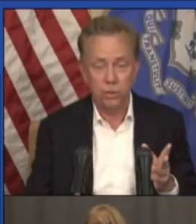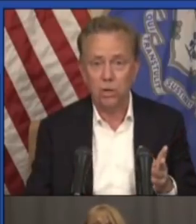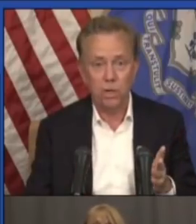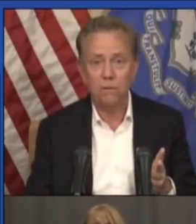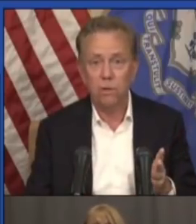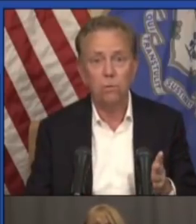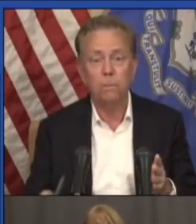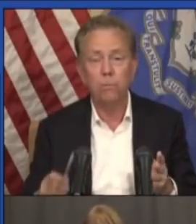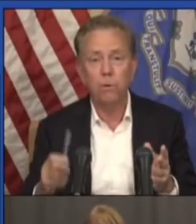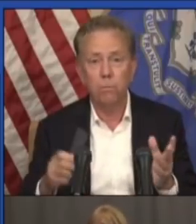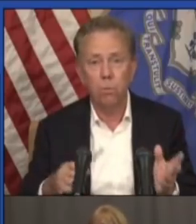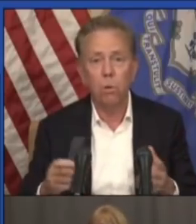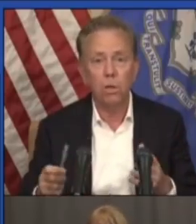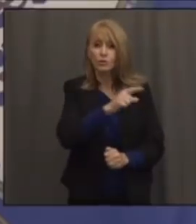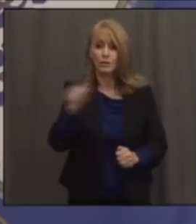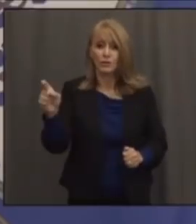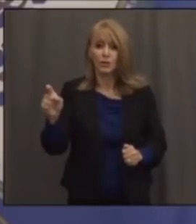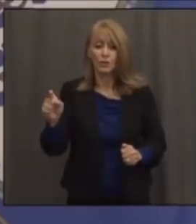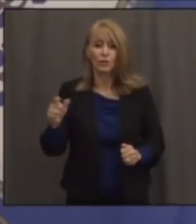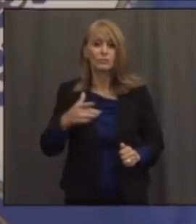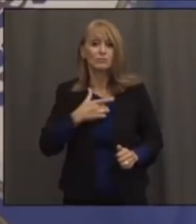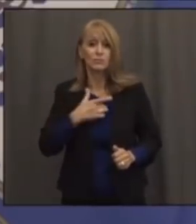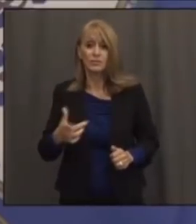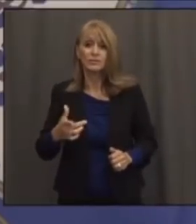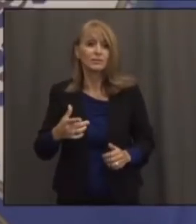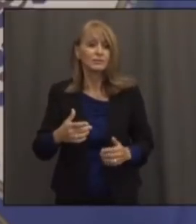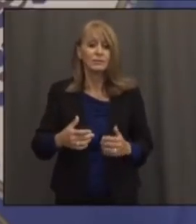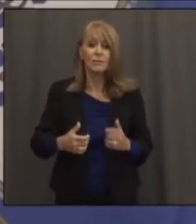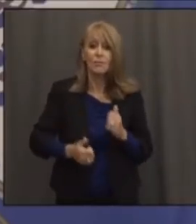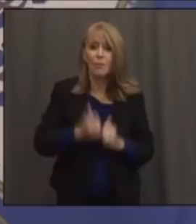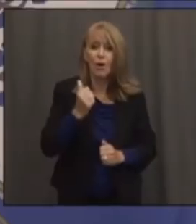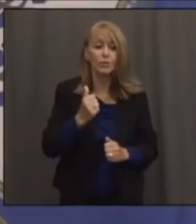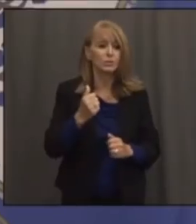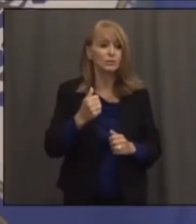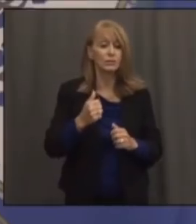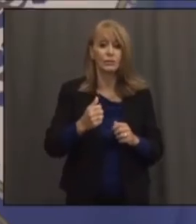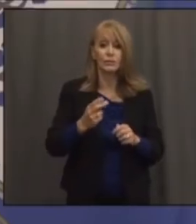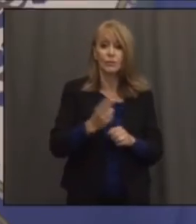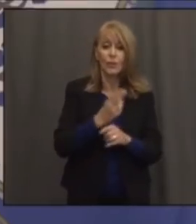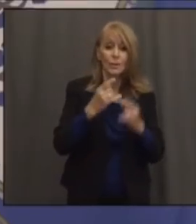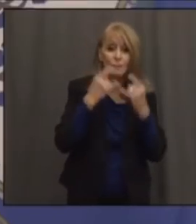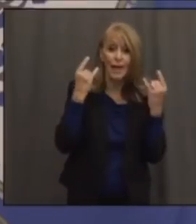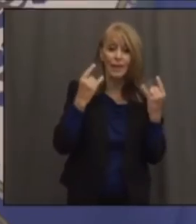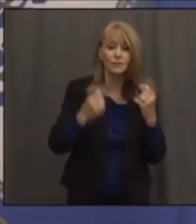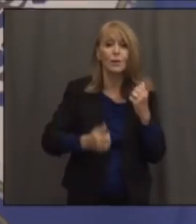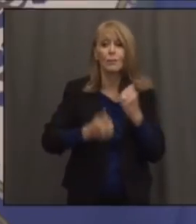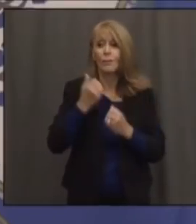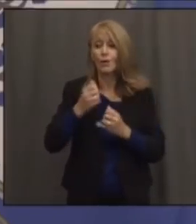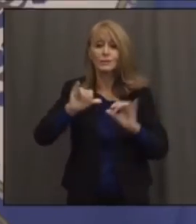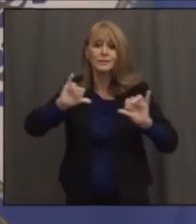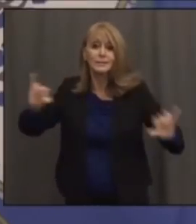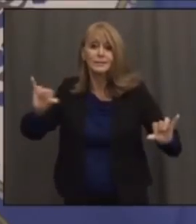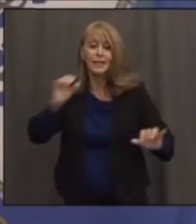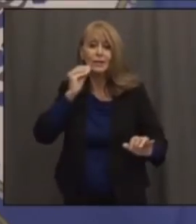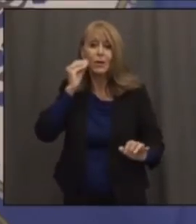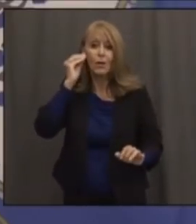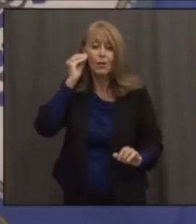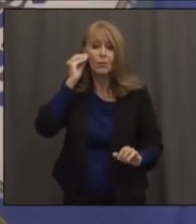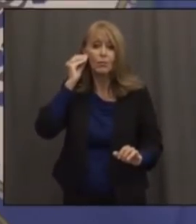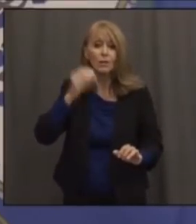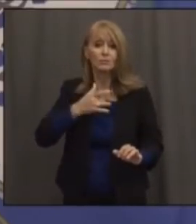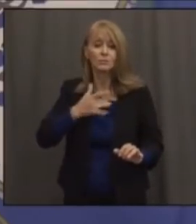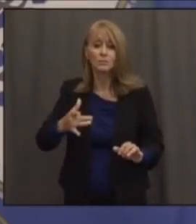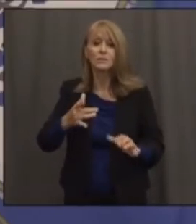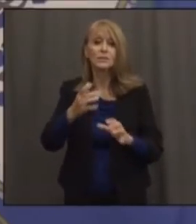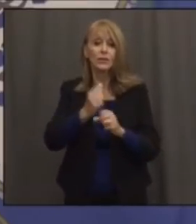overwhelming majority of you. I mean, we were more likely to wear a mask. We were more likely to stay a little closer to home. And more likely to